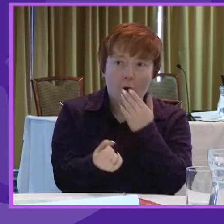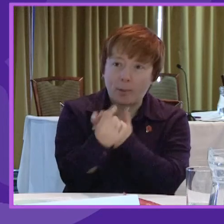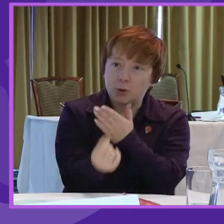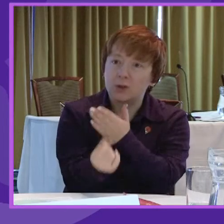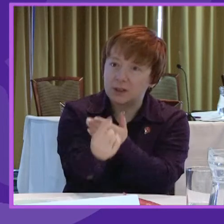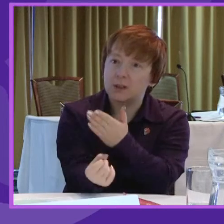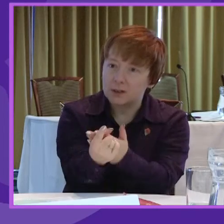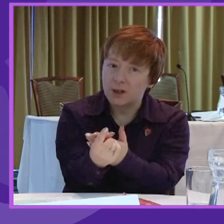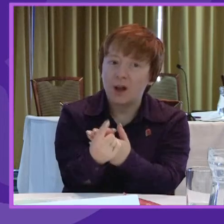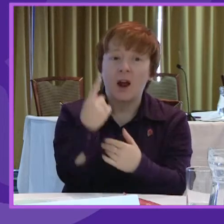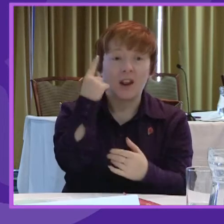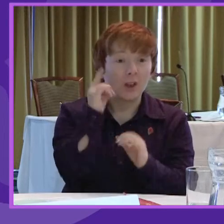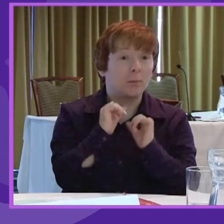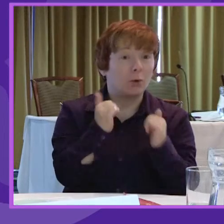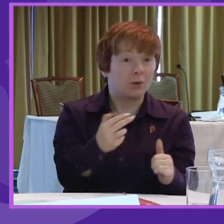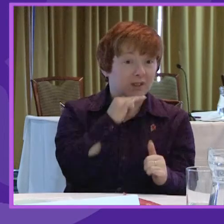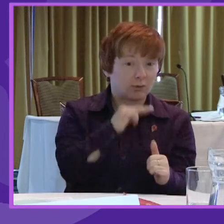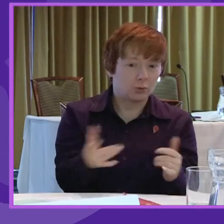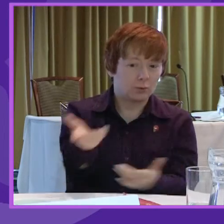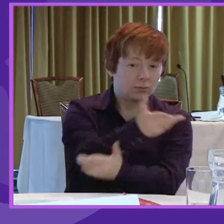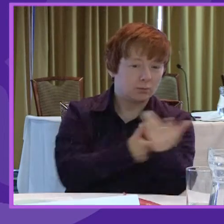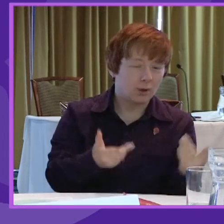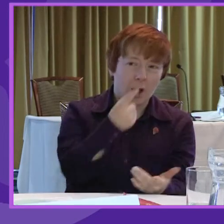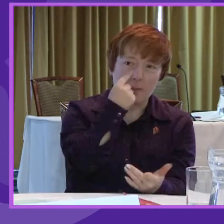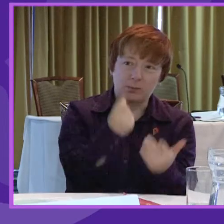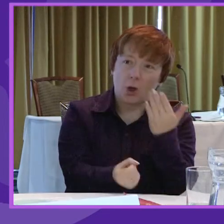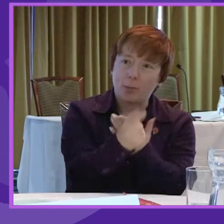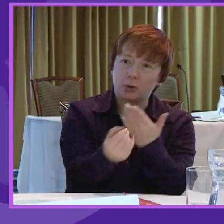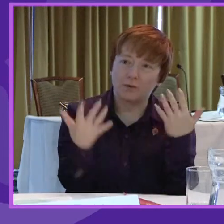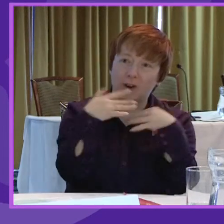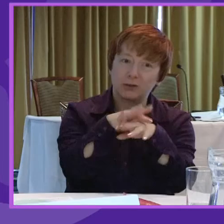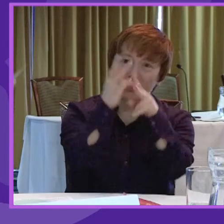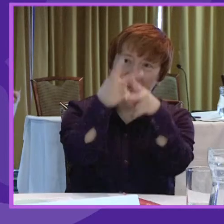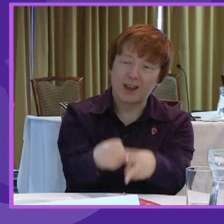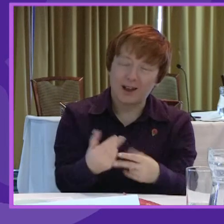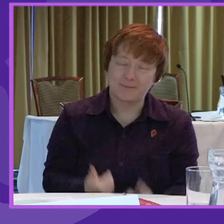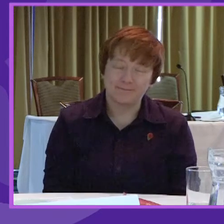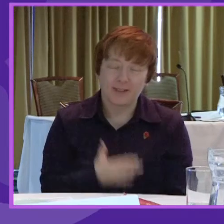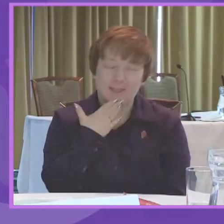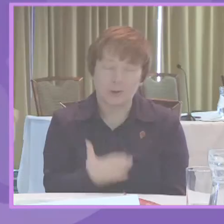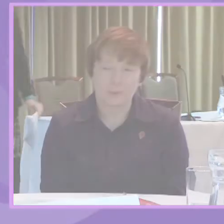opportunities, and it would be great this afternoon to move on to think about those opportunities and how we achieve them. So thank you.